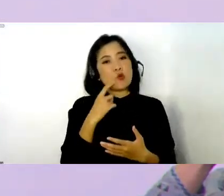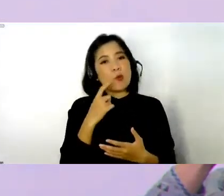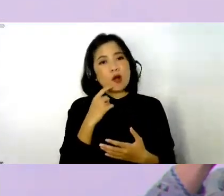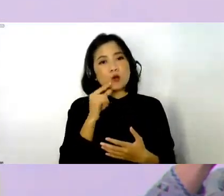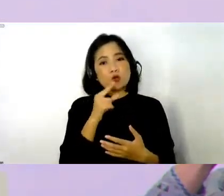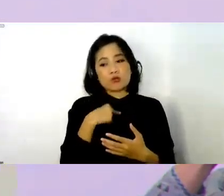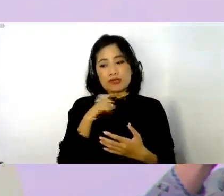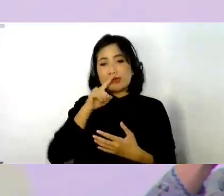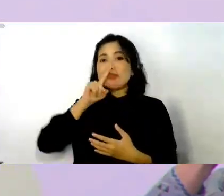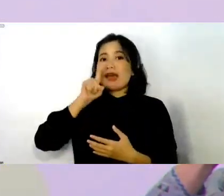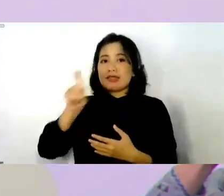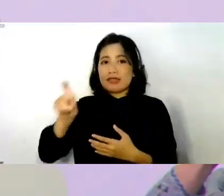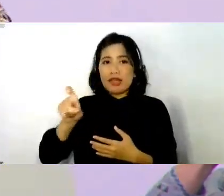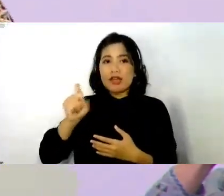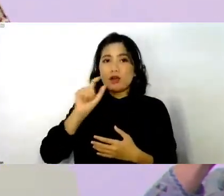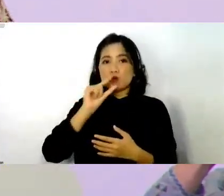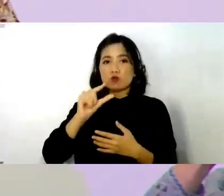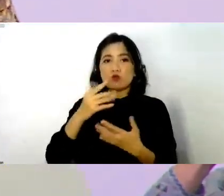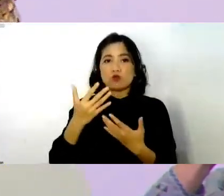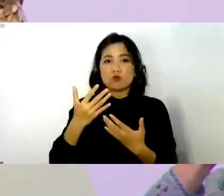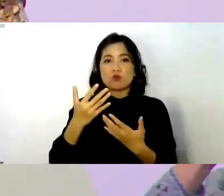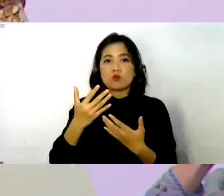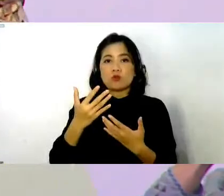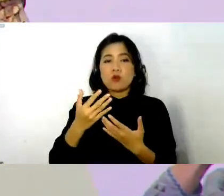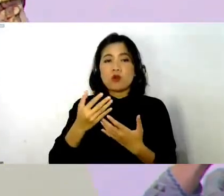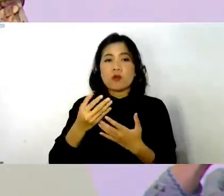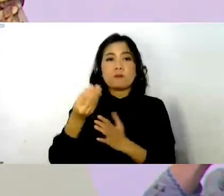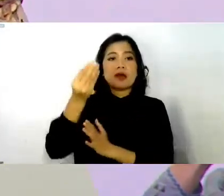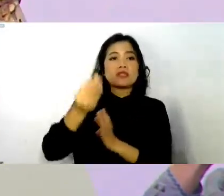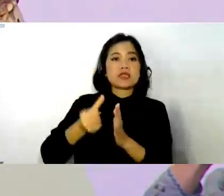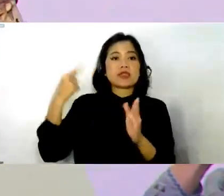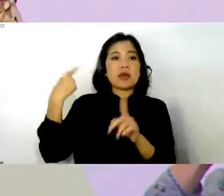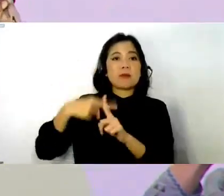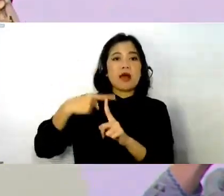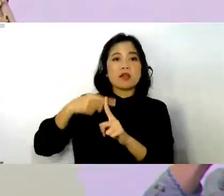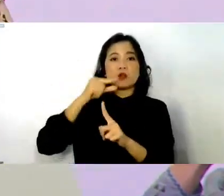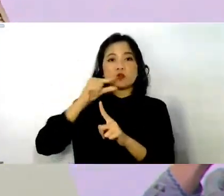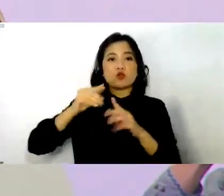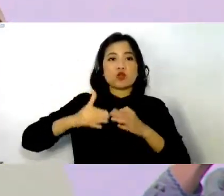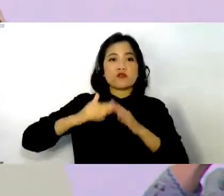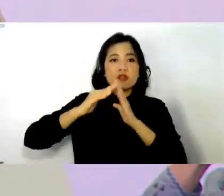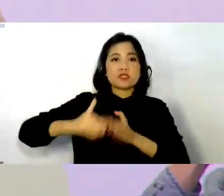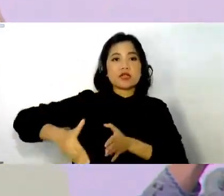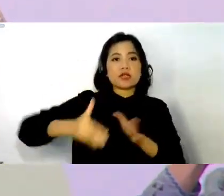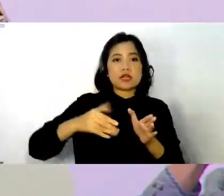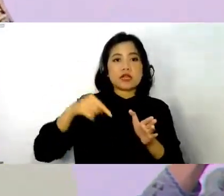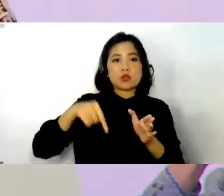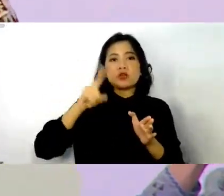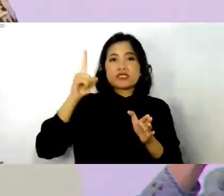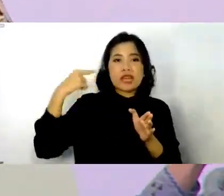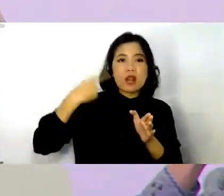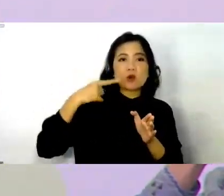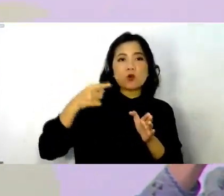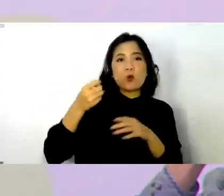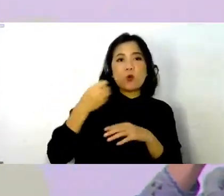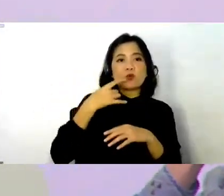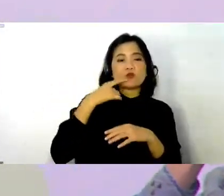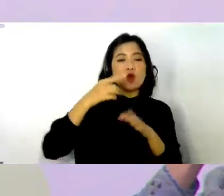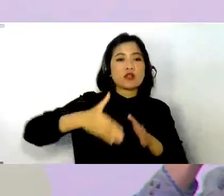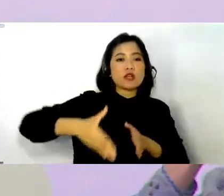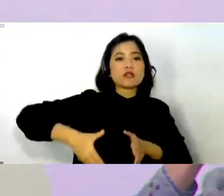budget. Because every ministry, every agency will say, my field is the very important or the